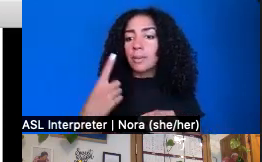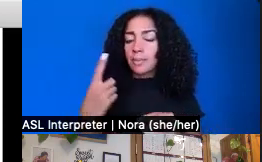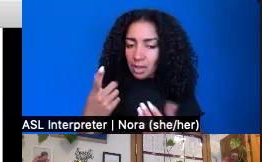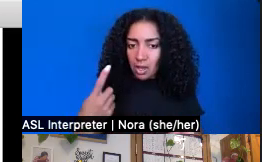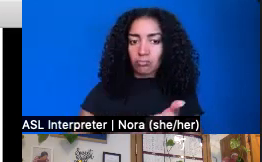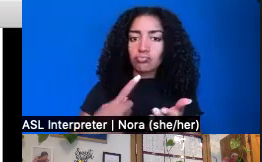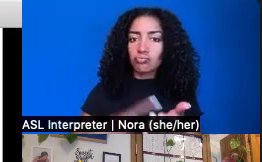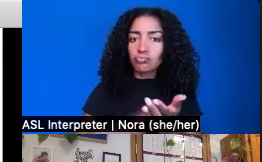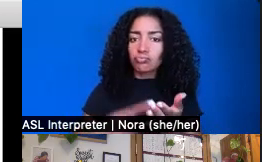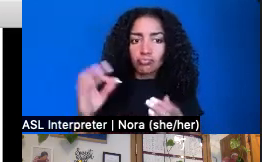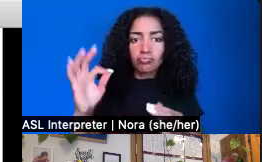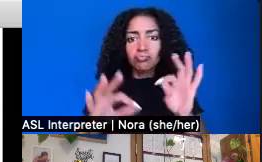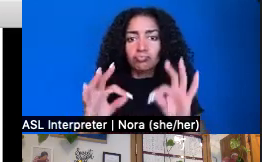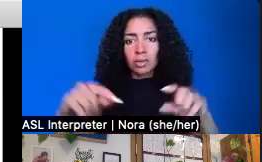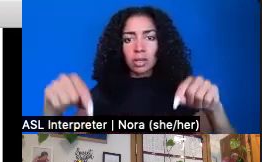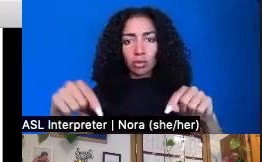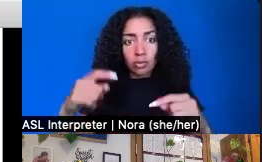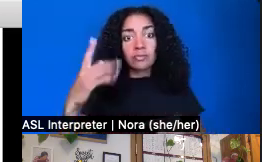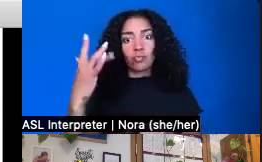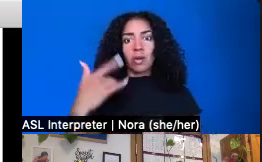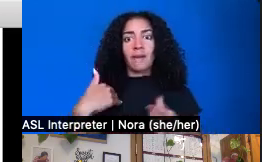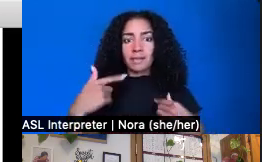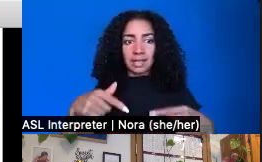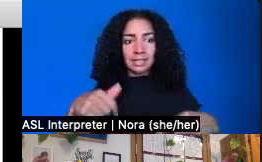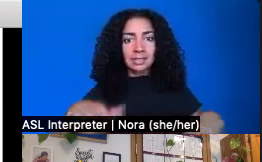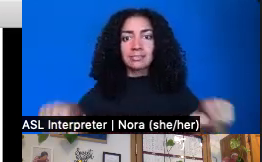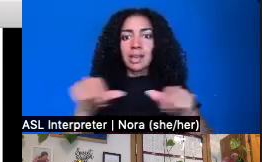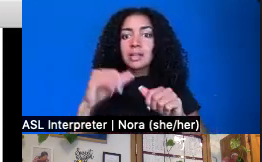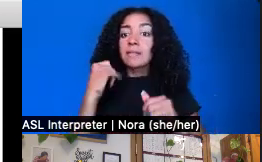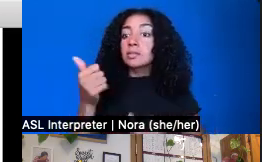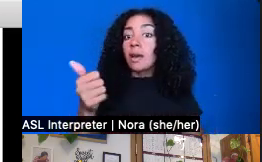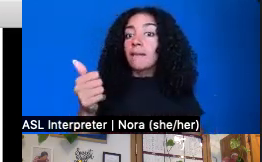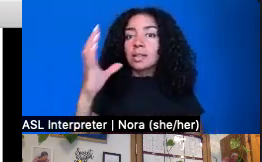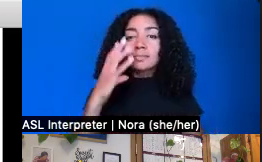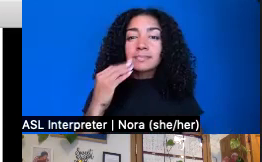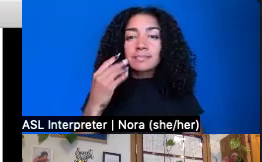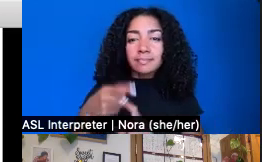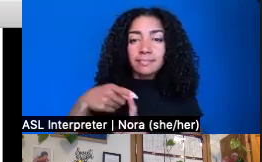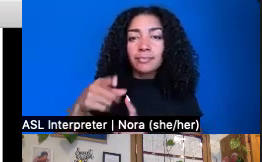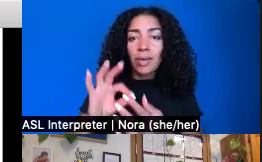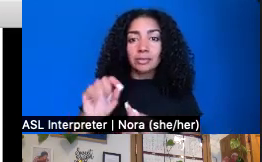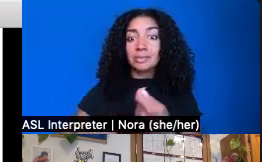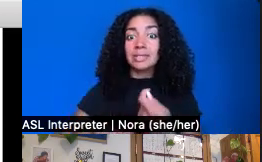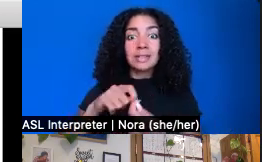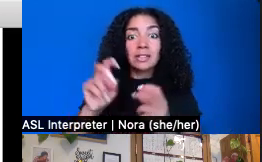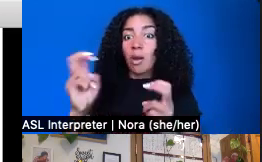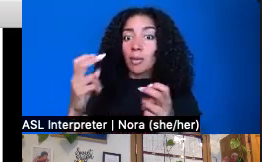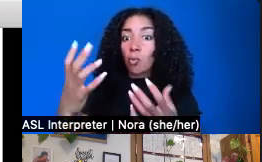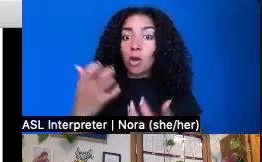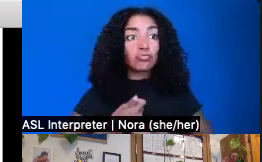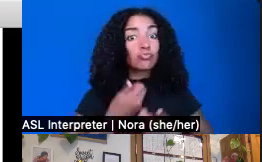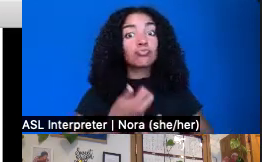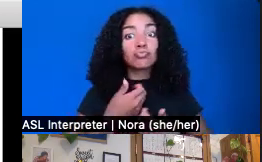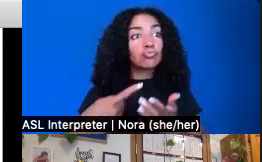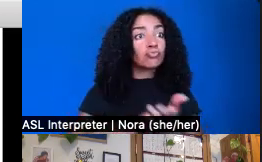for. If you have expertise on something and want to share it, please do. Don't be afraid, right?